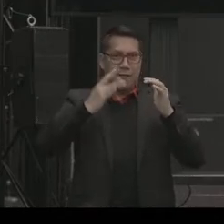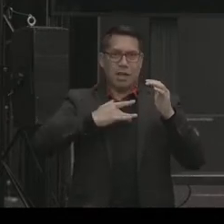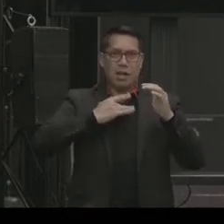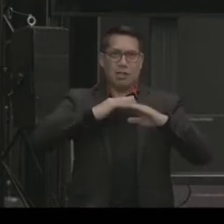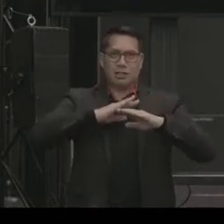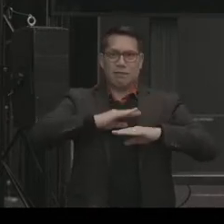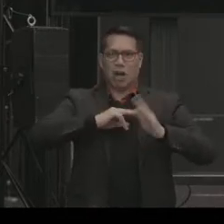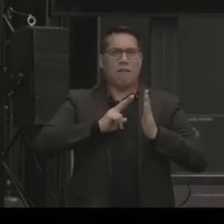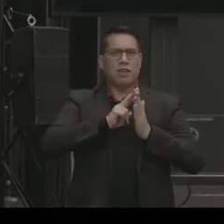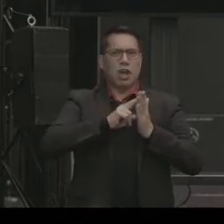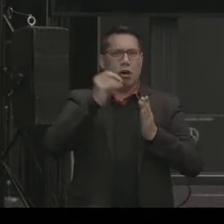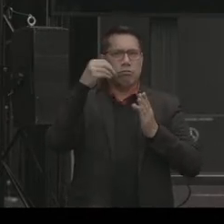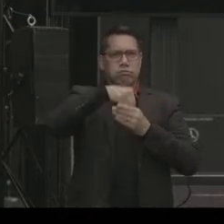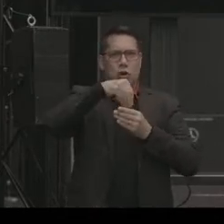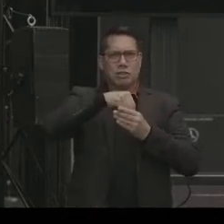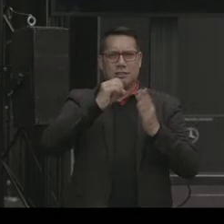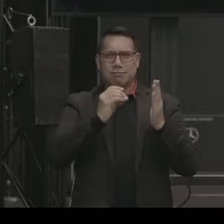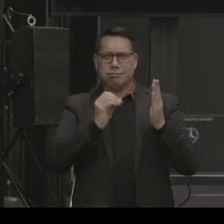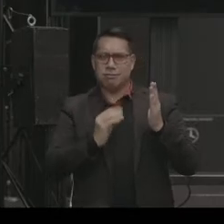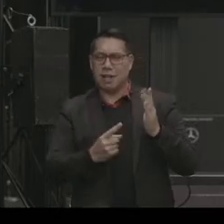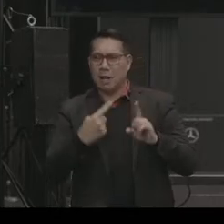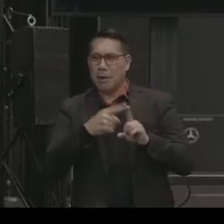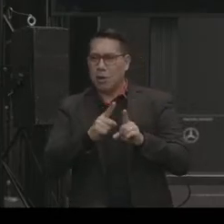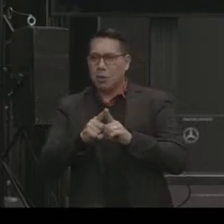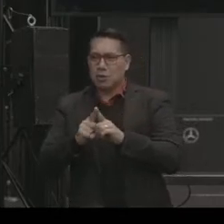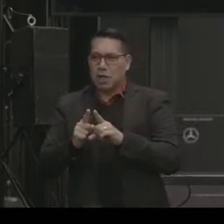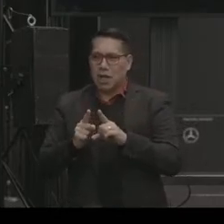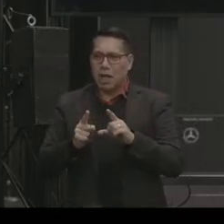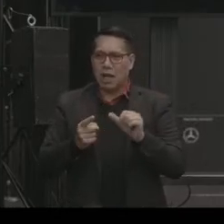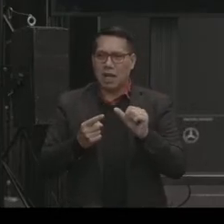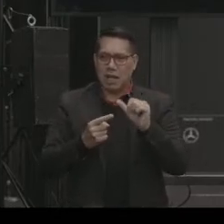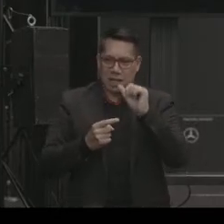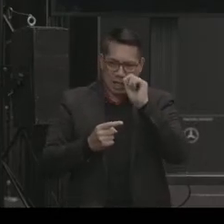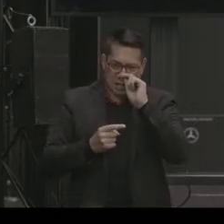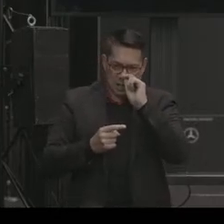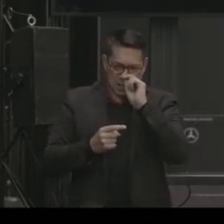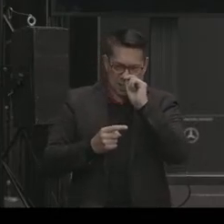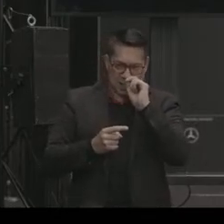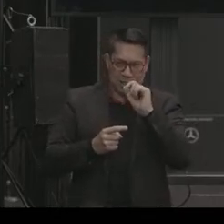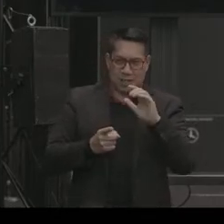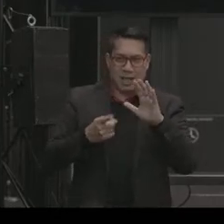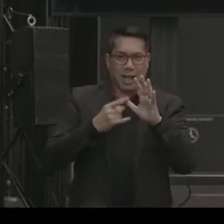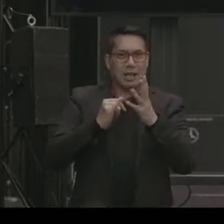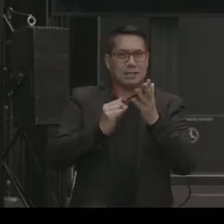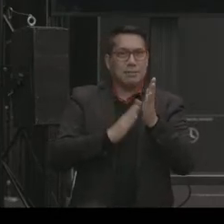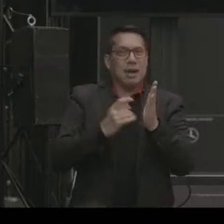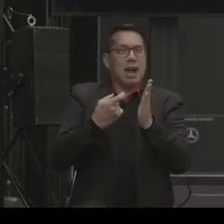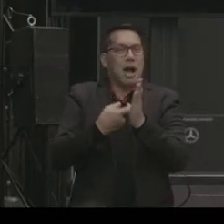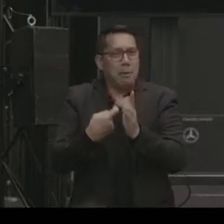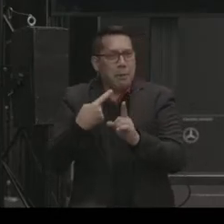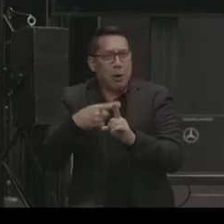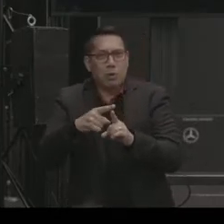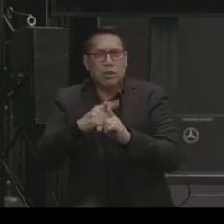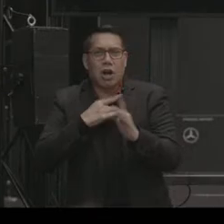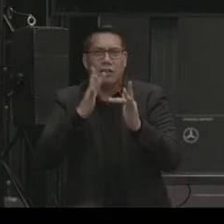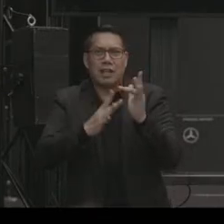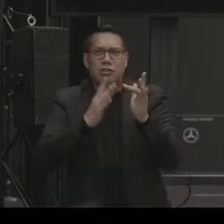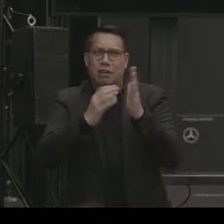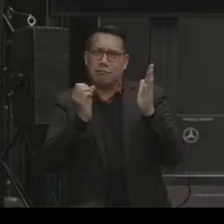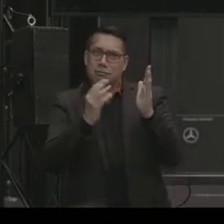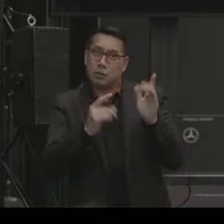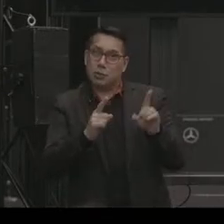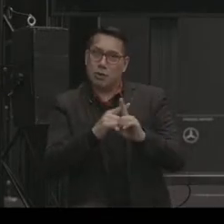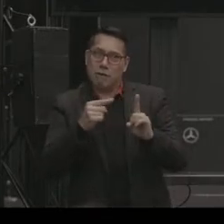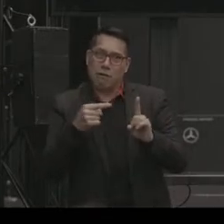satisfying video content, as well as reaction videos. There's this whole language on the internet. What do you think